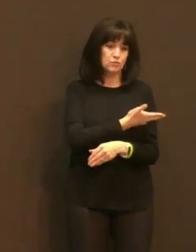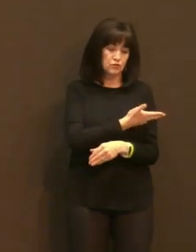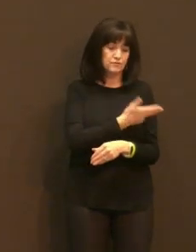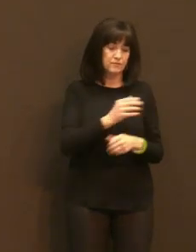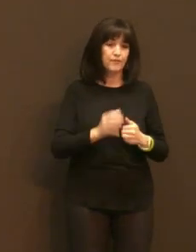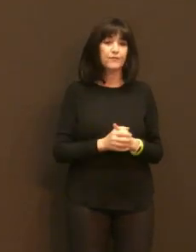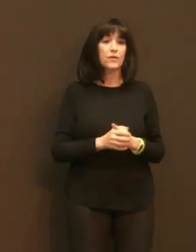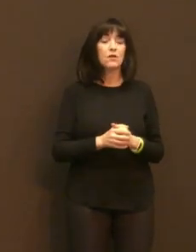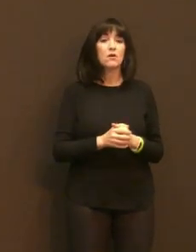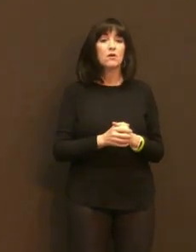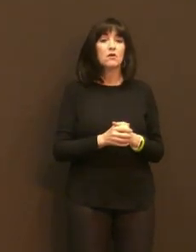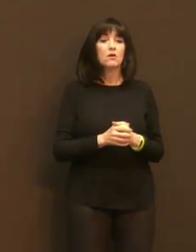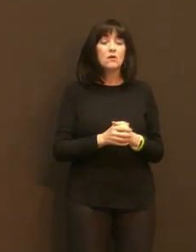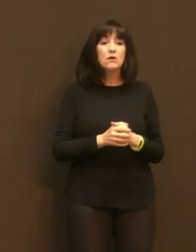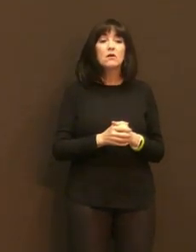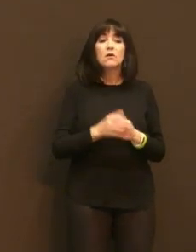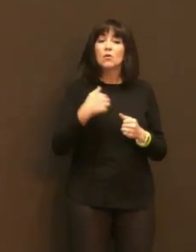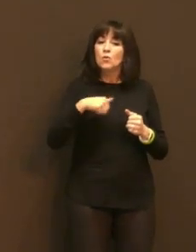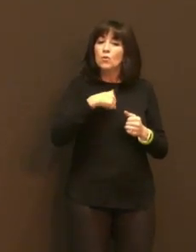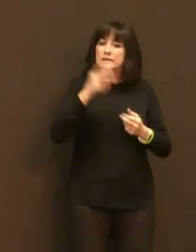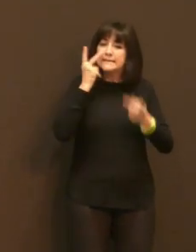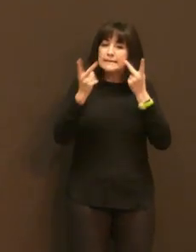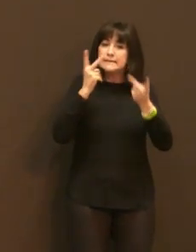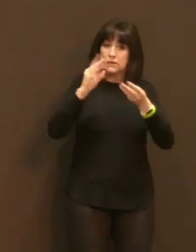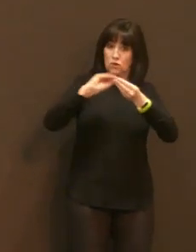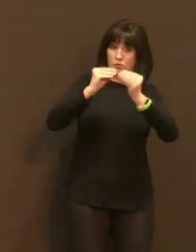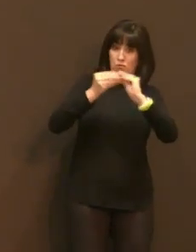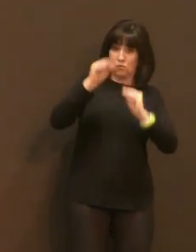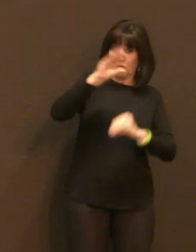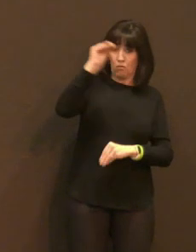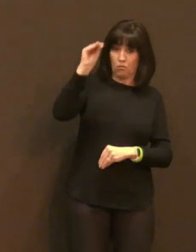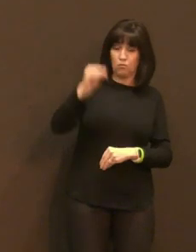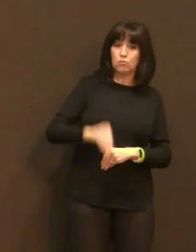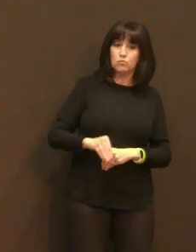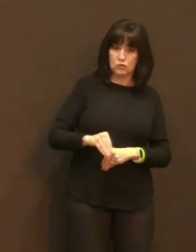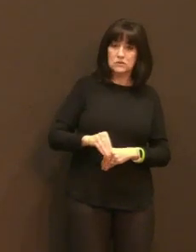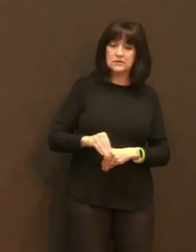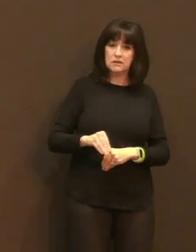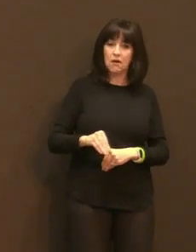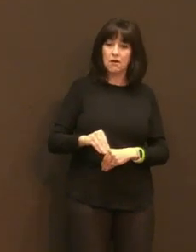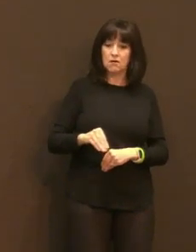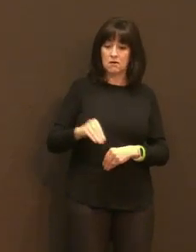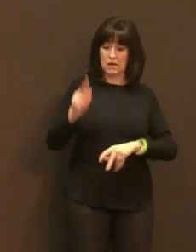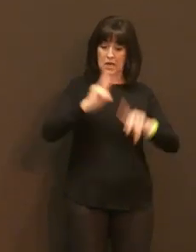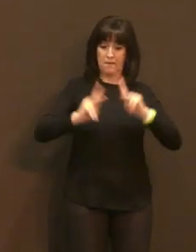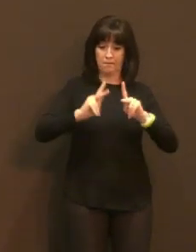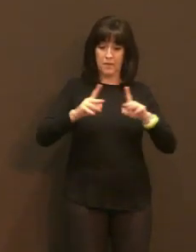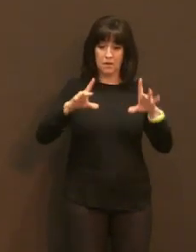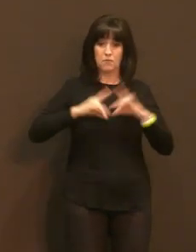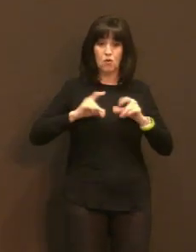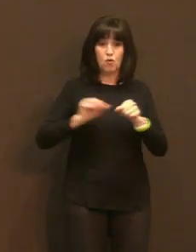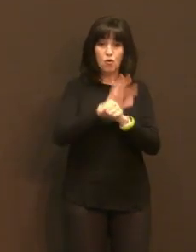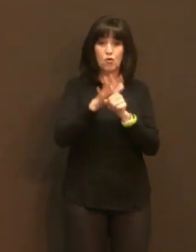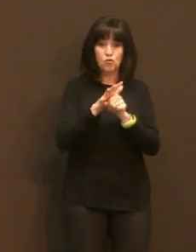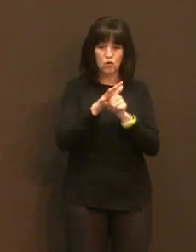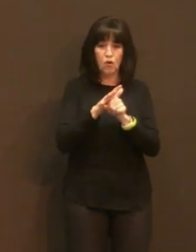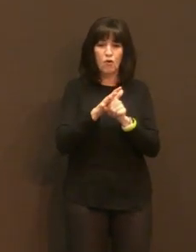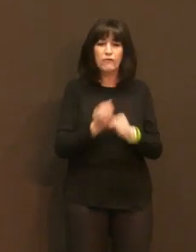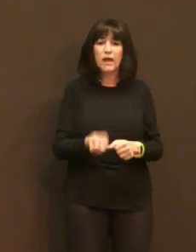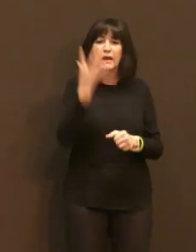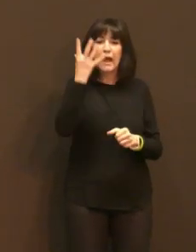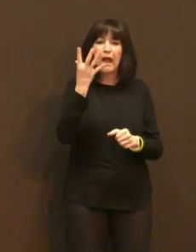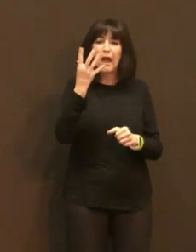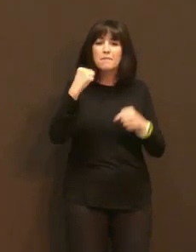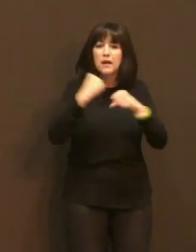to 12%, and we've reduced that assumption going forward to an increase